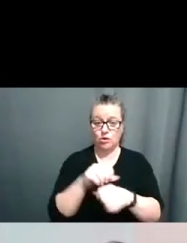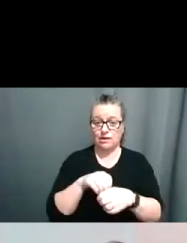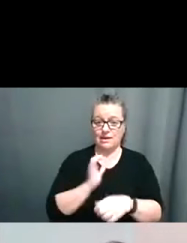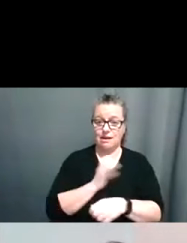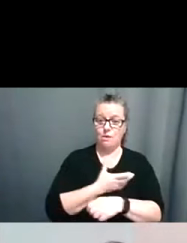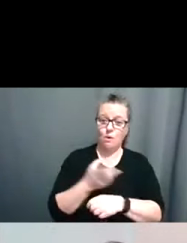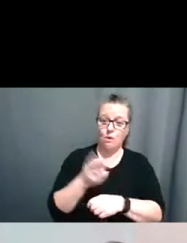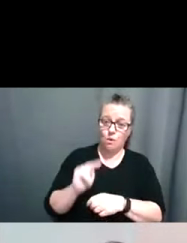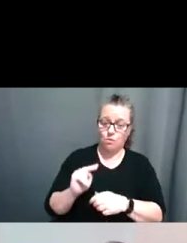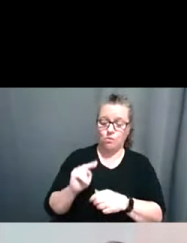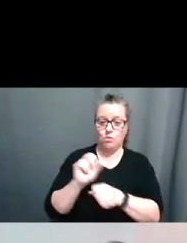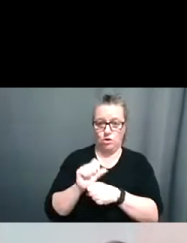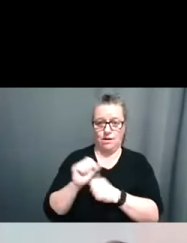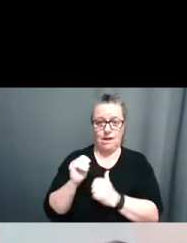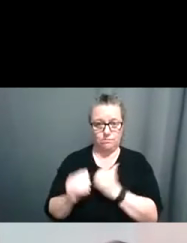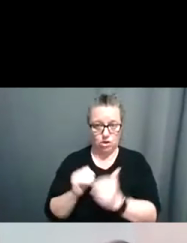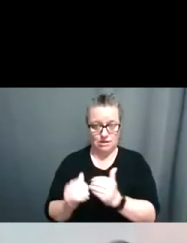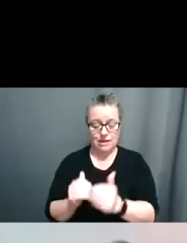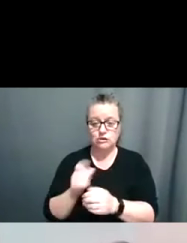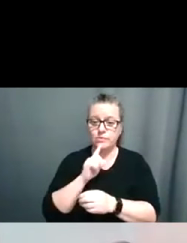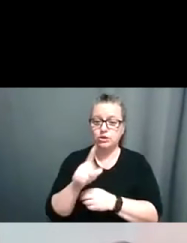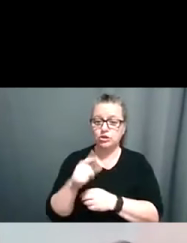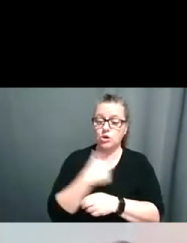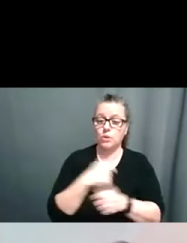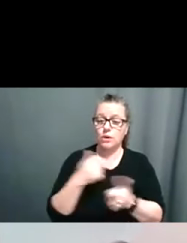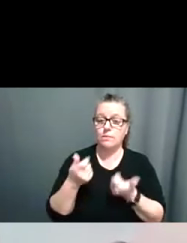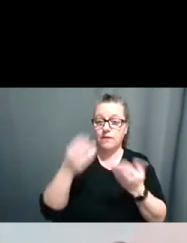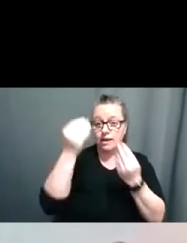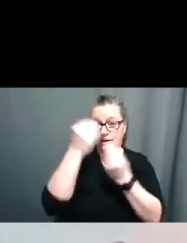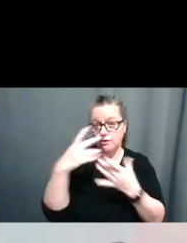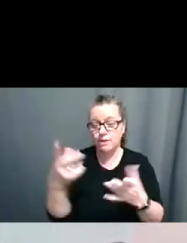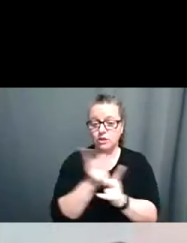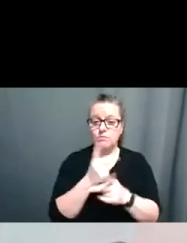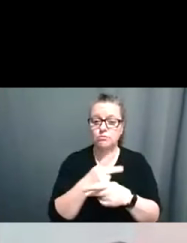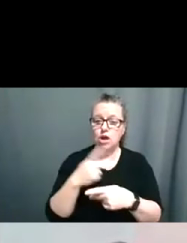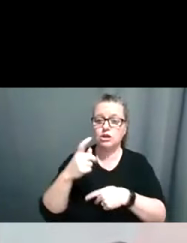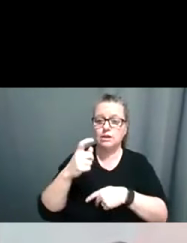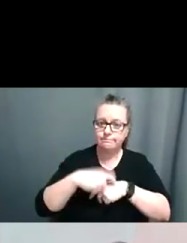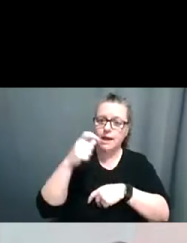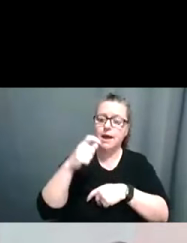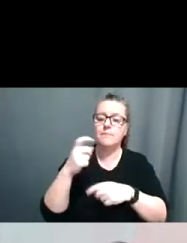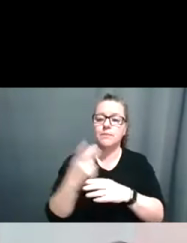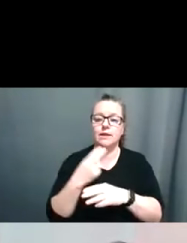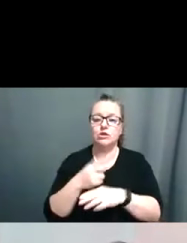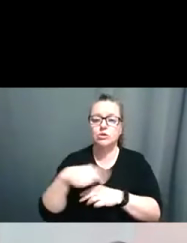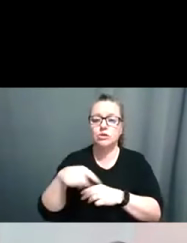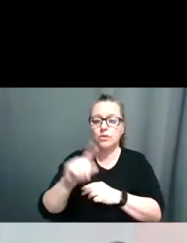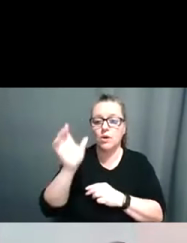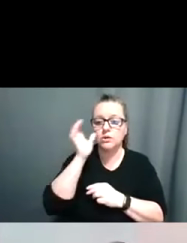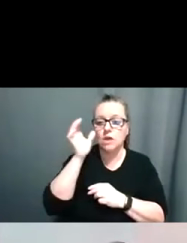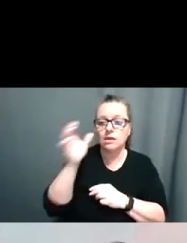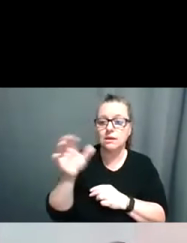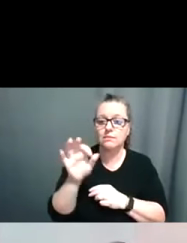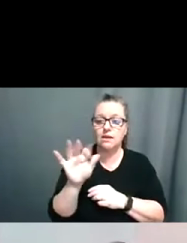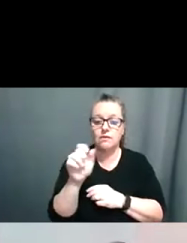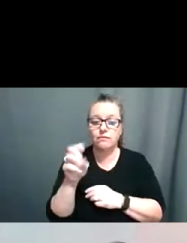own processes, to ensure that we provide information and products just in time and use those concepts of flow and